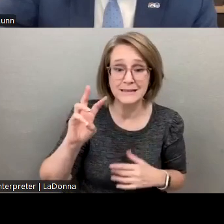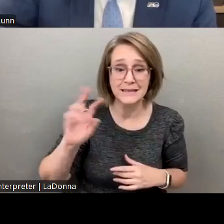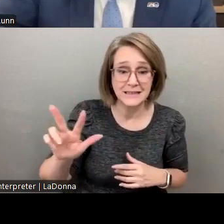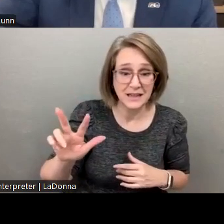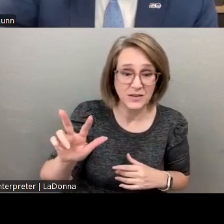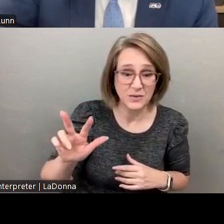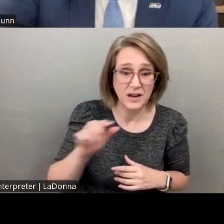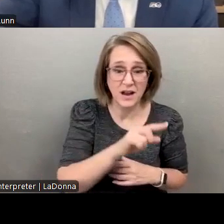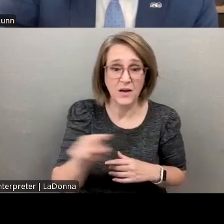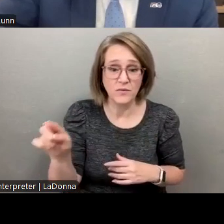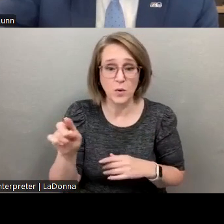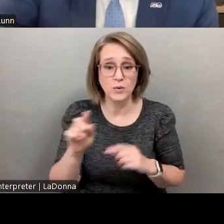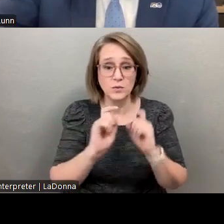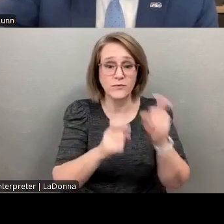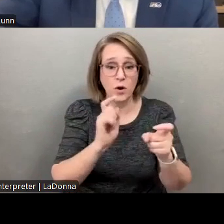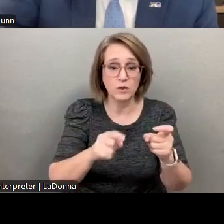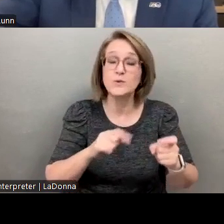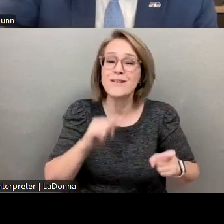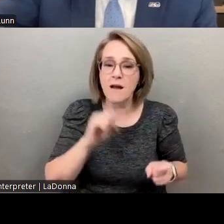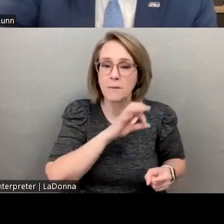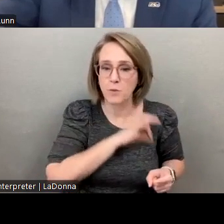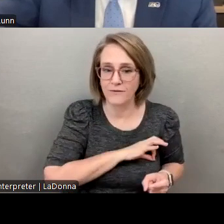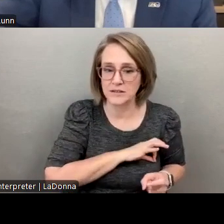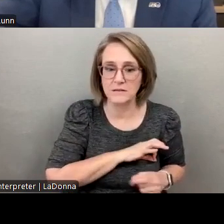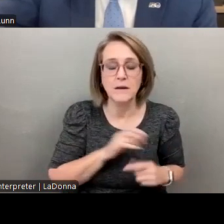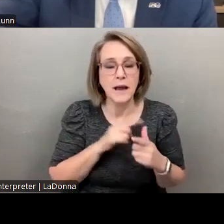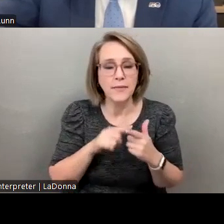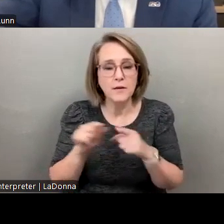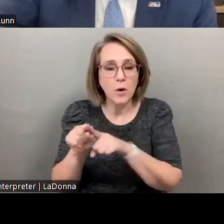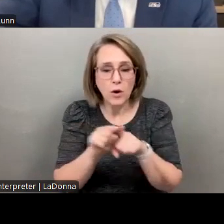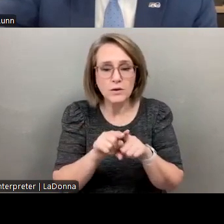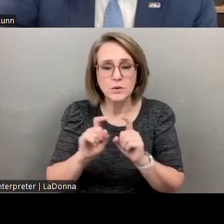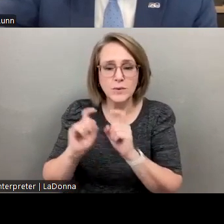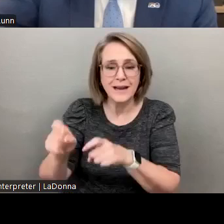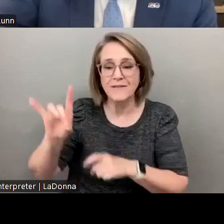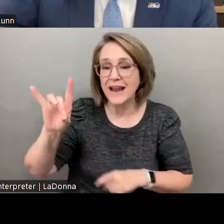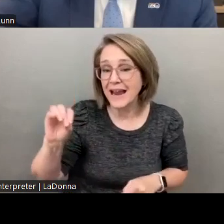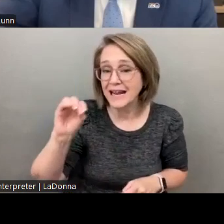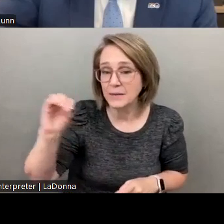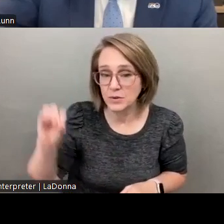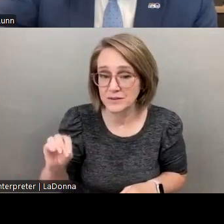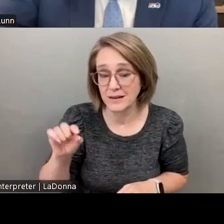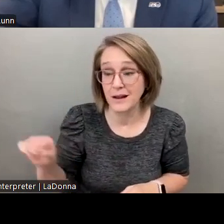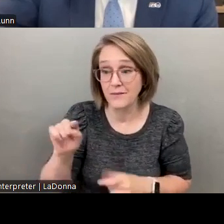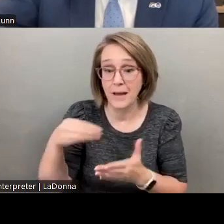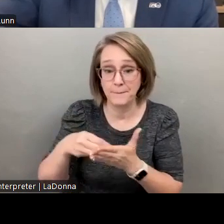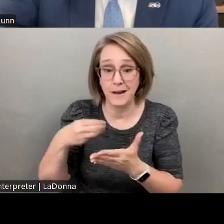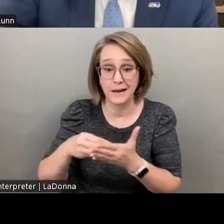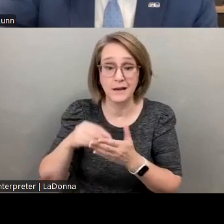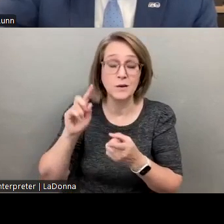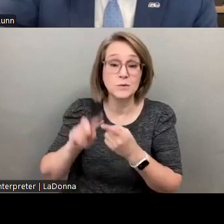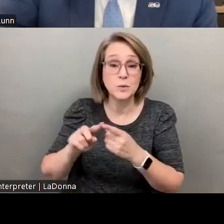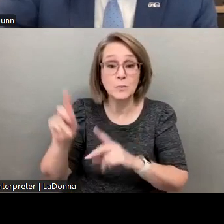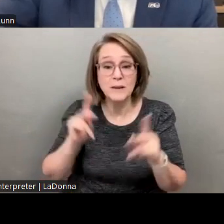nonprofits, governments in Southern Colorado and Western Colorado, which are agencies that tend to be a little bit more rural, have less